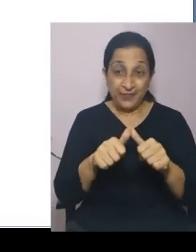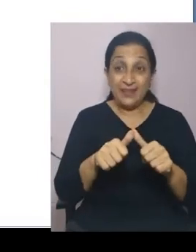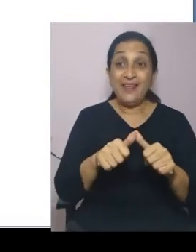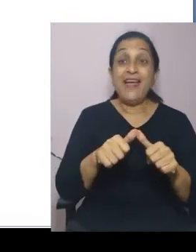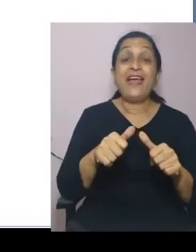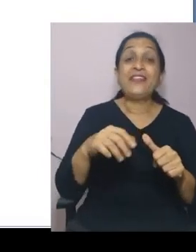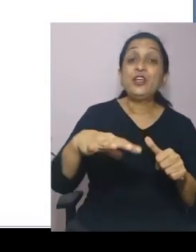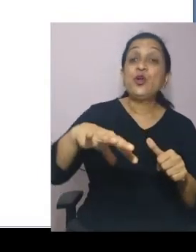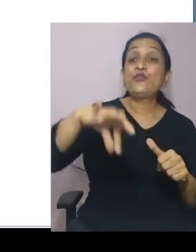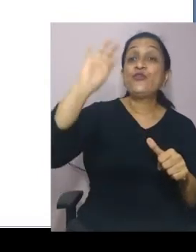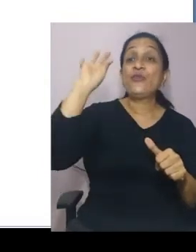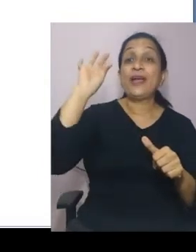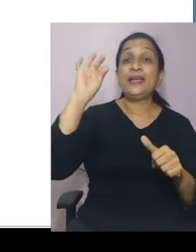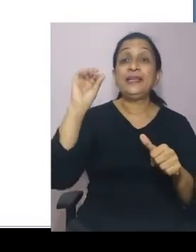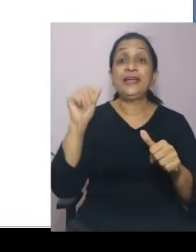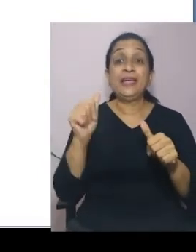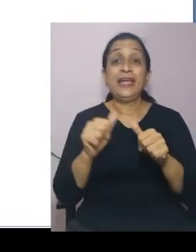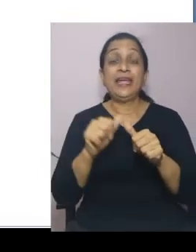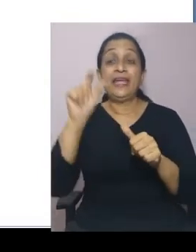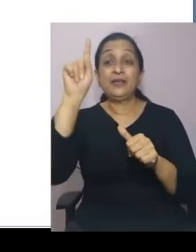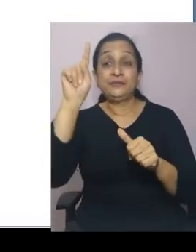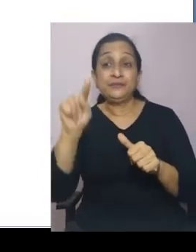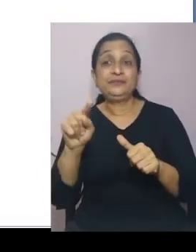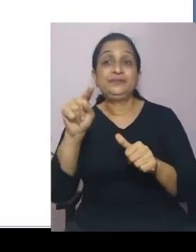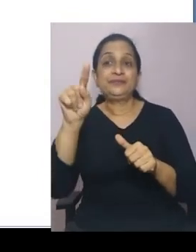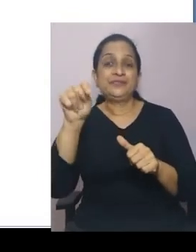and what is adjoint of A?